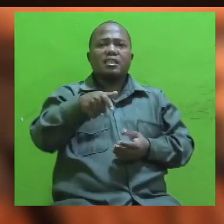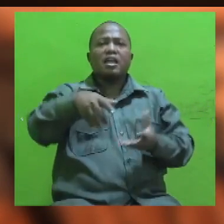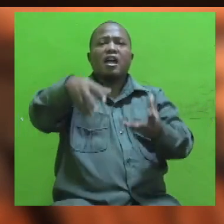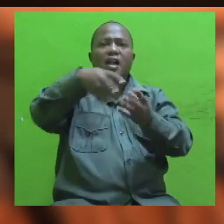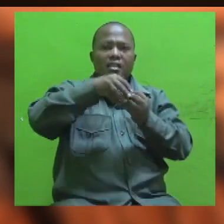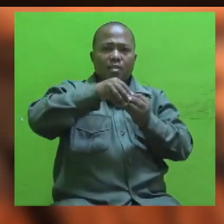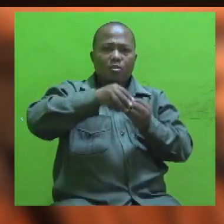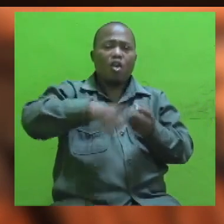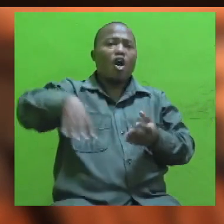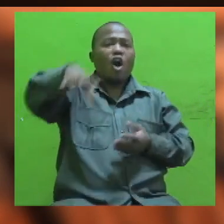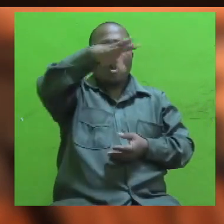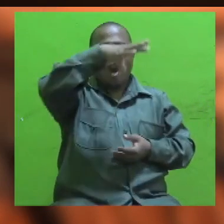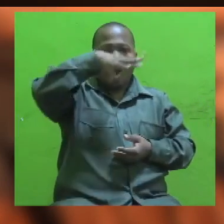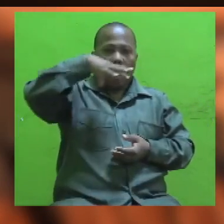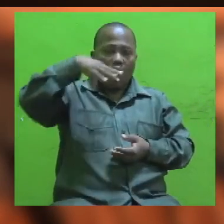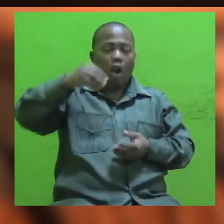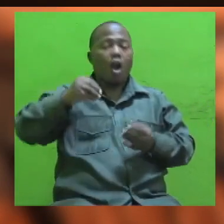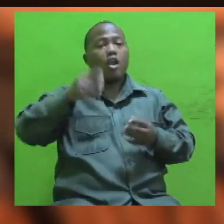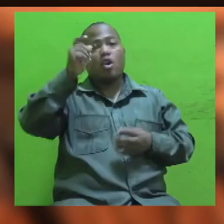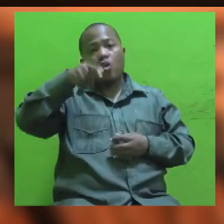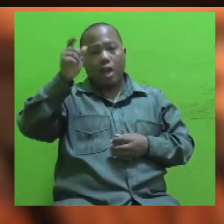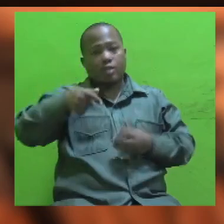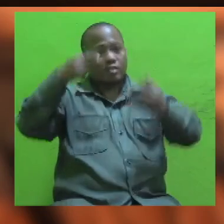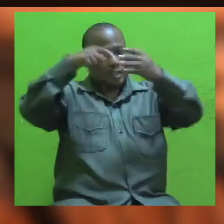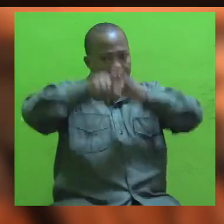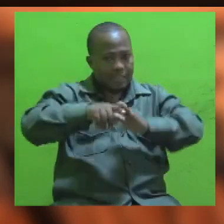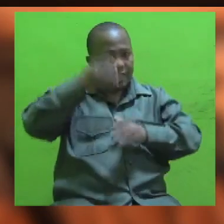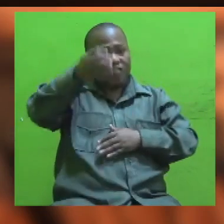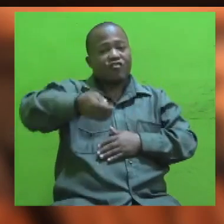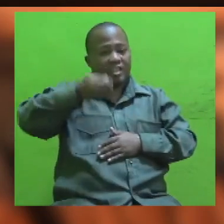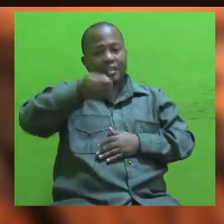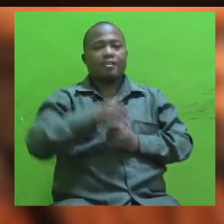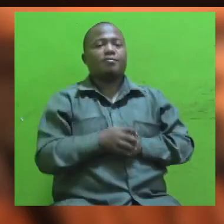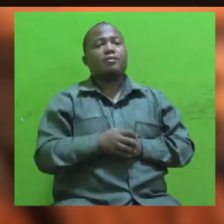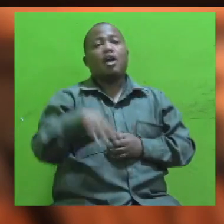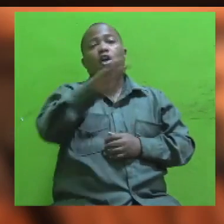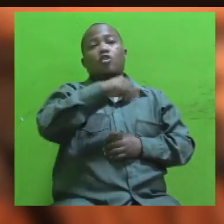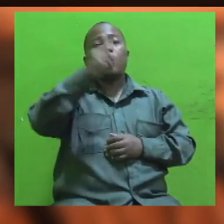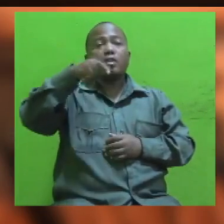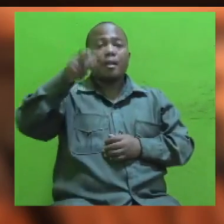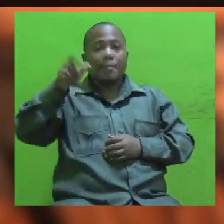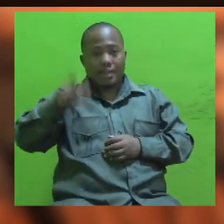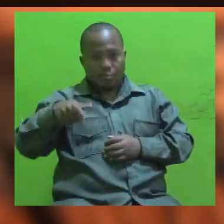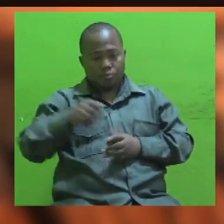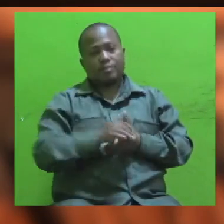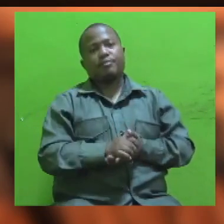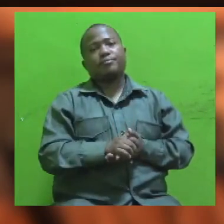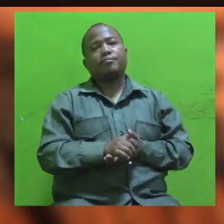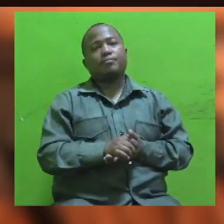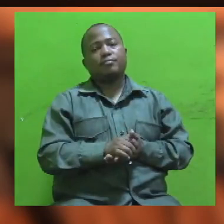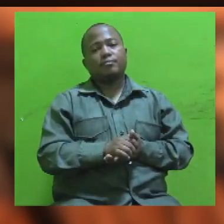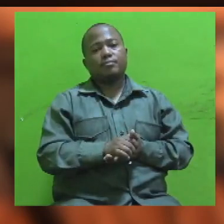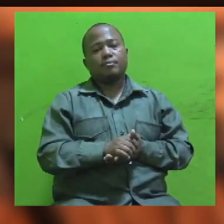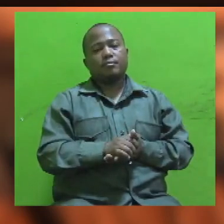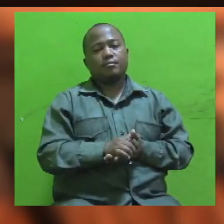the entire adult population living in the village. Village assembly. Those people, the age people are